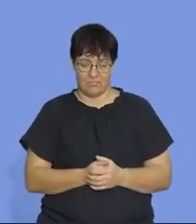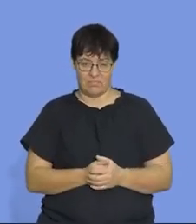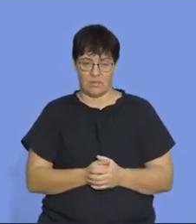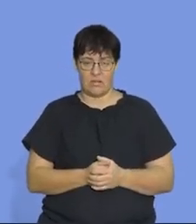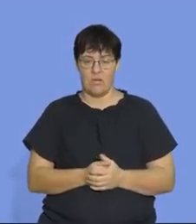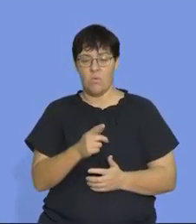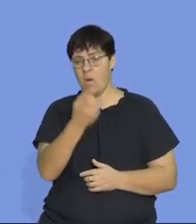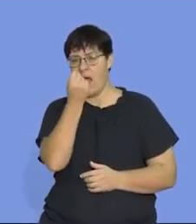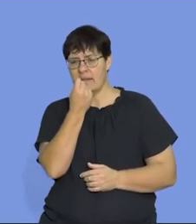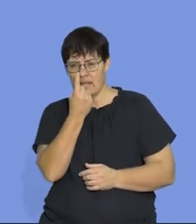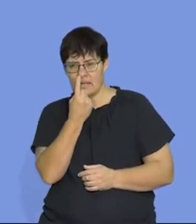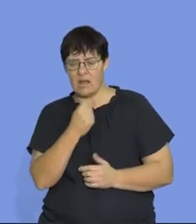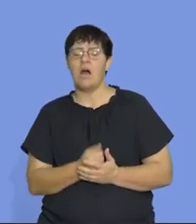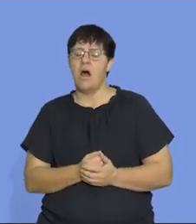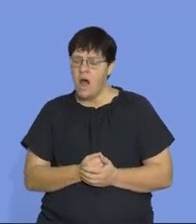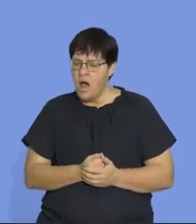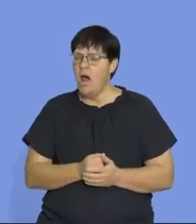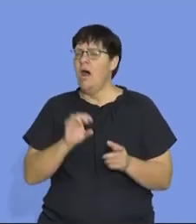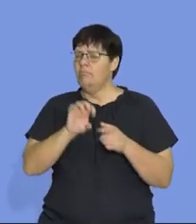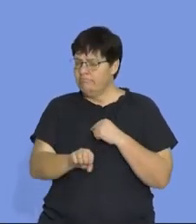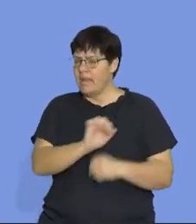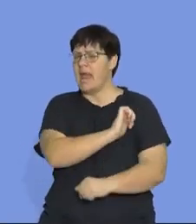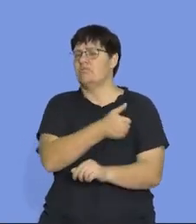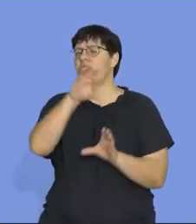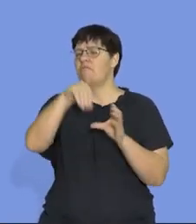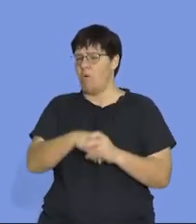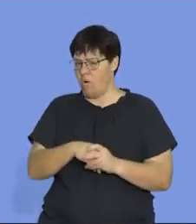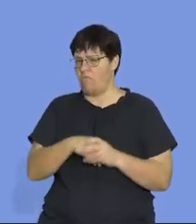understand the role of energy in as far